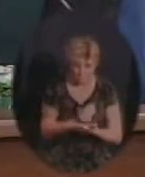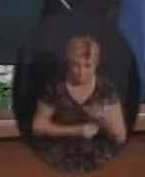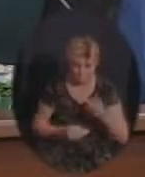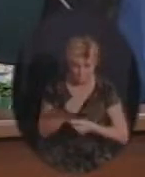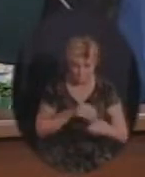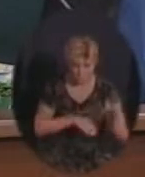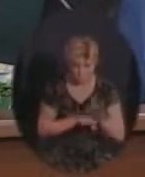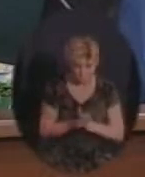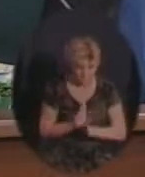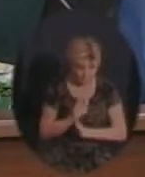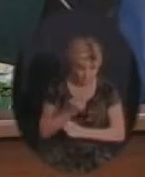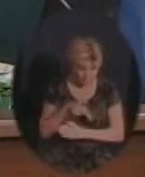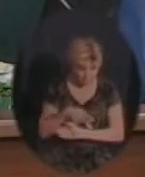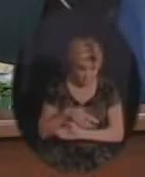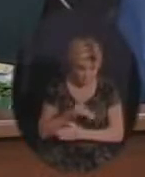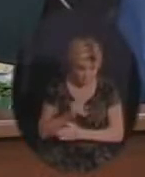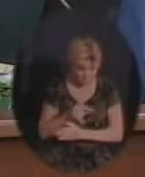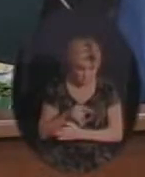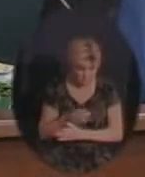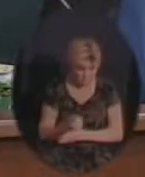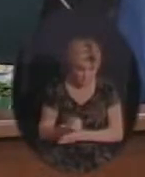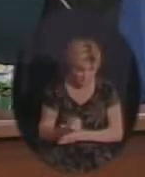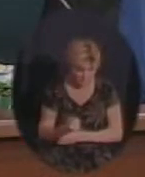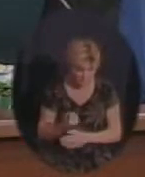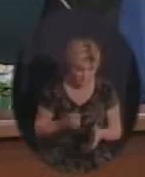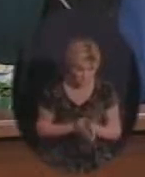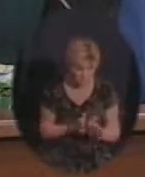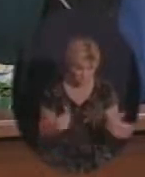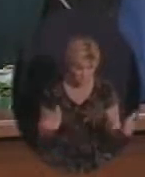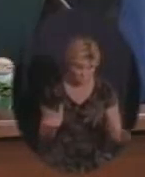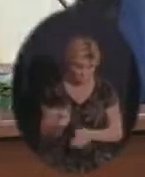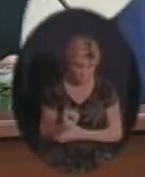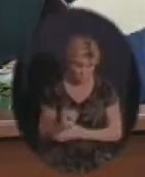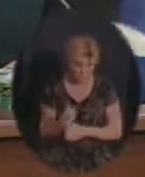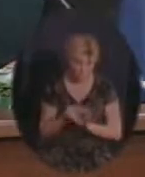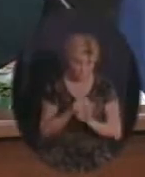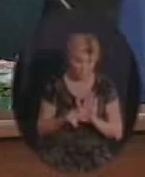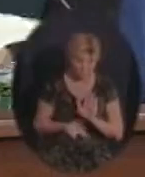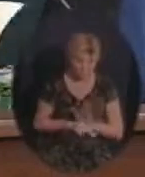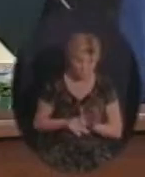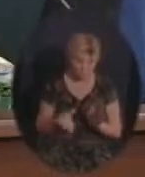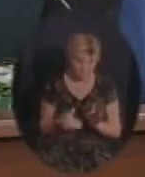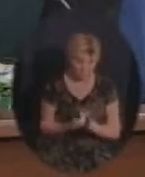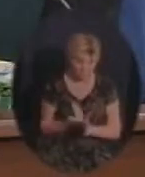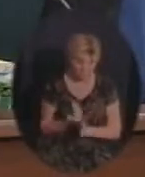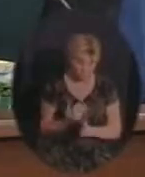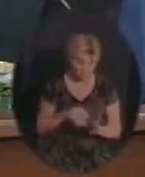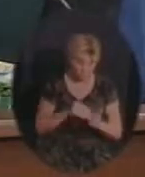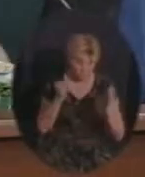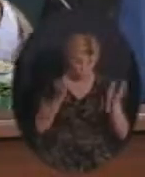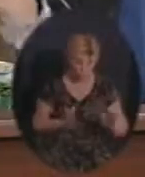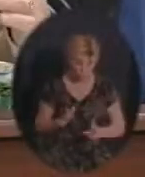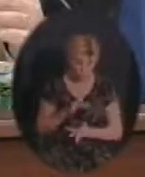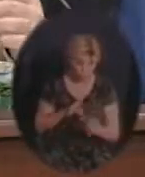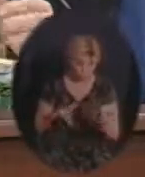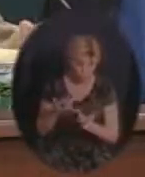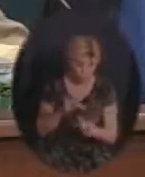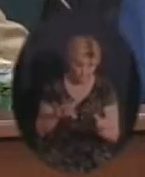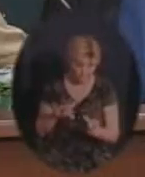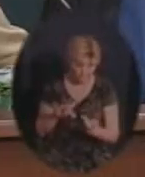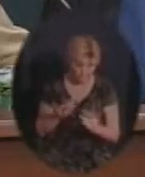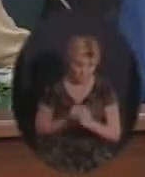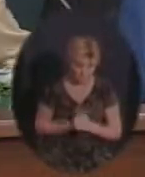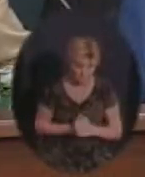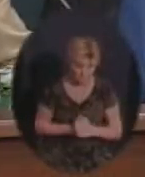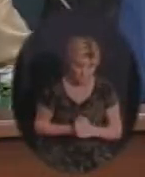update, general insurance policy renewal, student trips, curriculum, textbooks, instructional materials. So we can go back to the top.